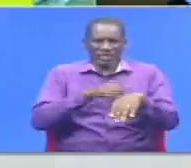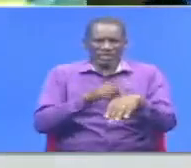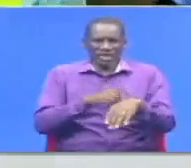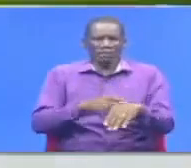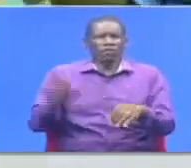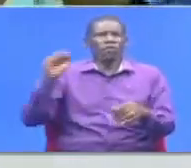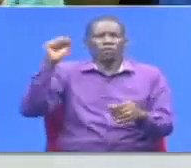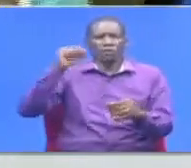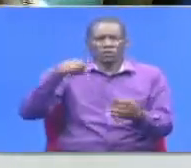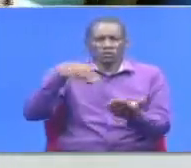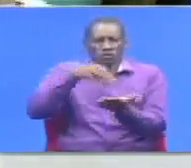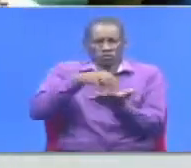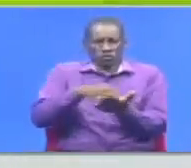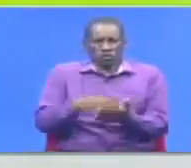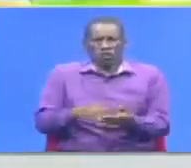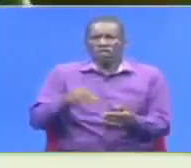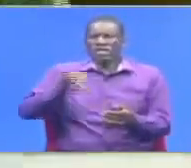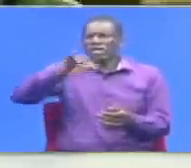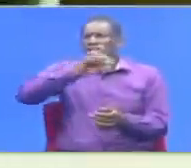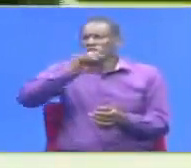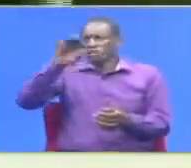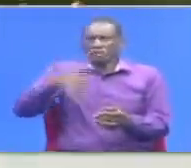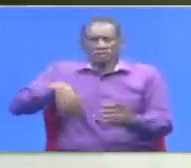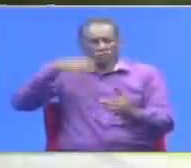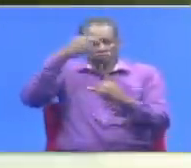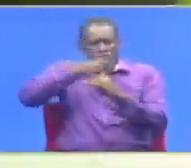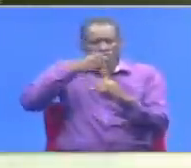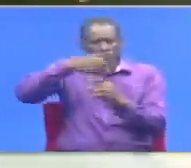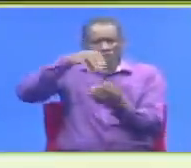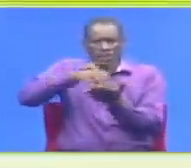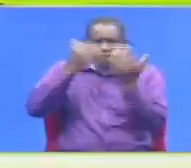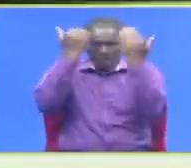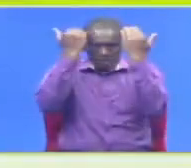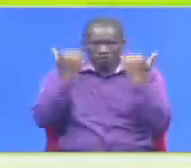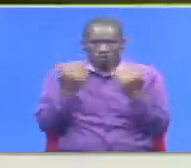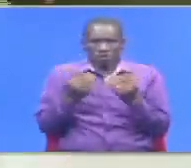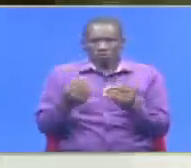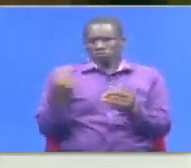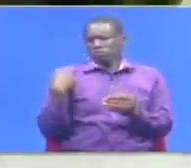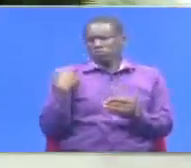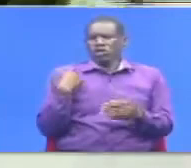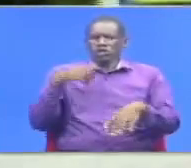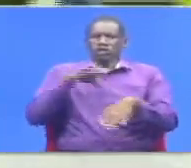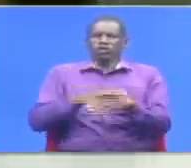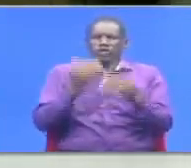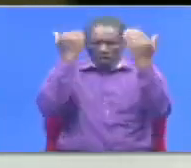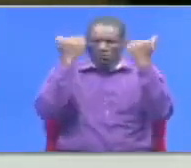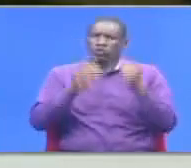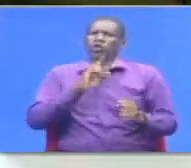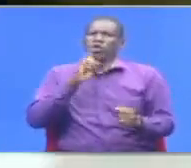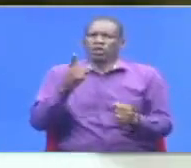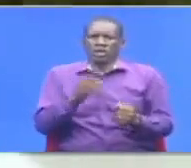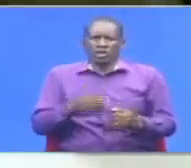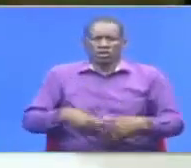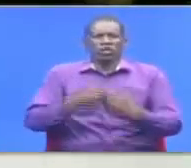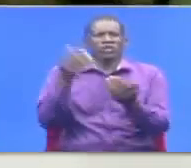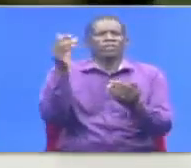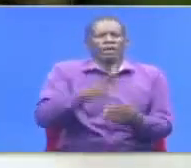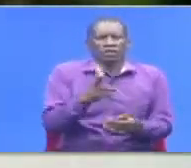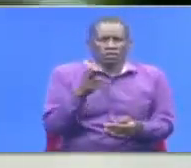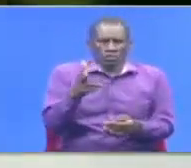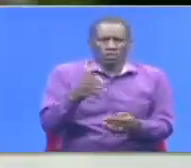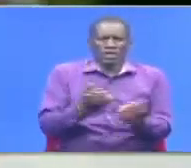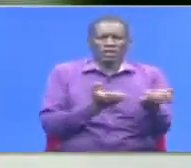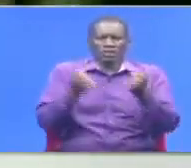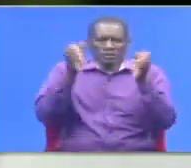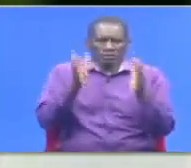political temperatures. Wanjigi has been fighting the case in court and recently obtained a court order to have them returned to him. The businessman